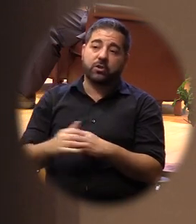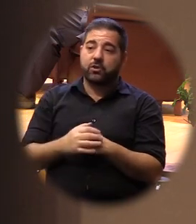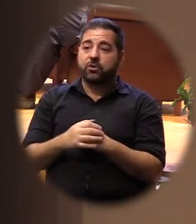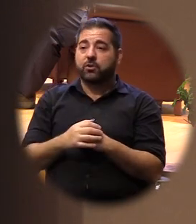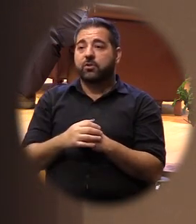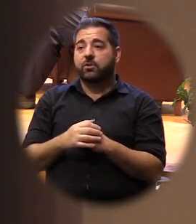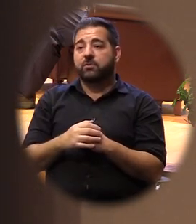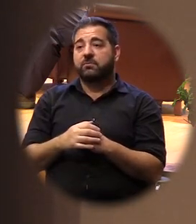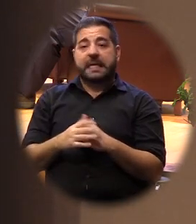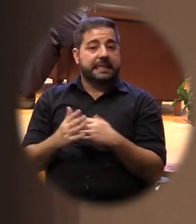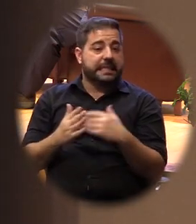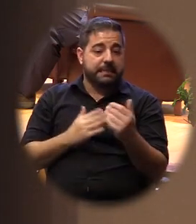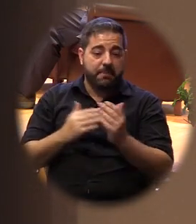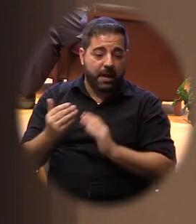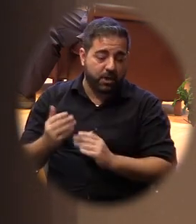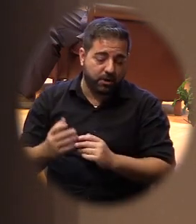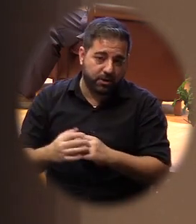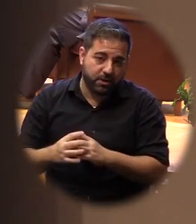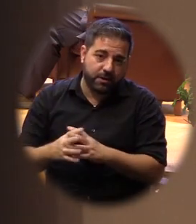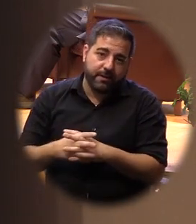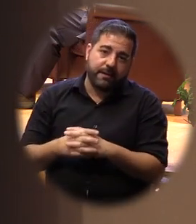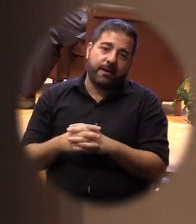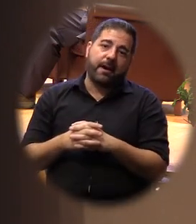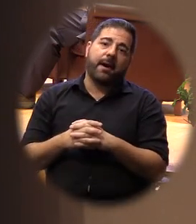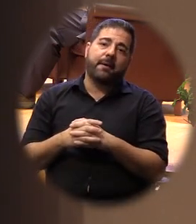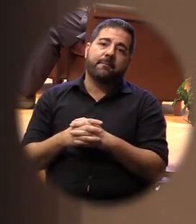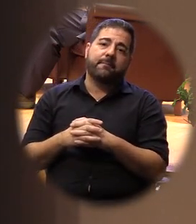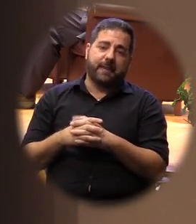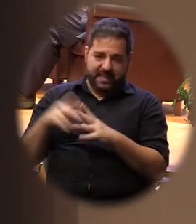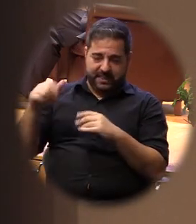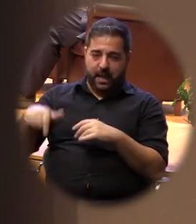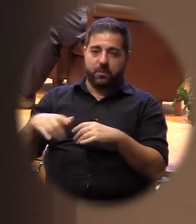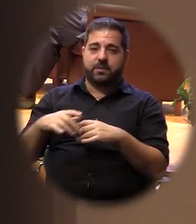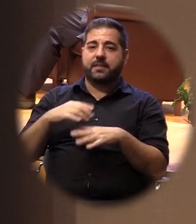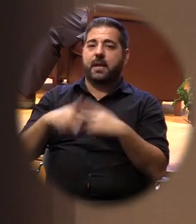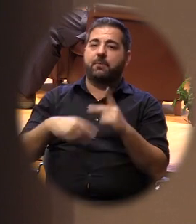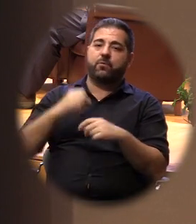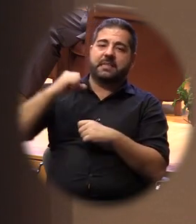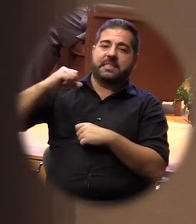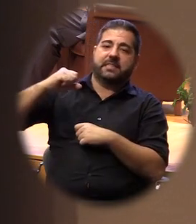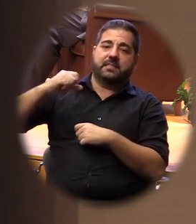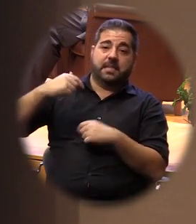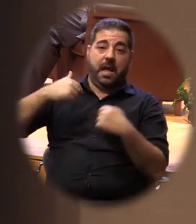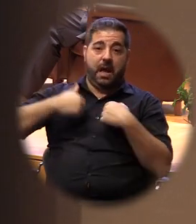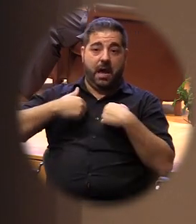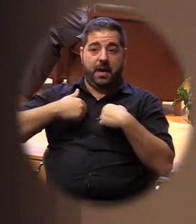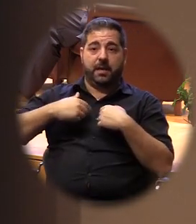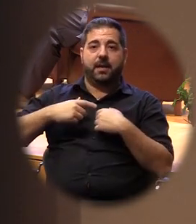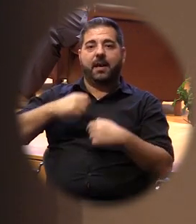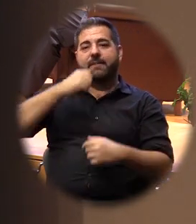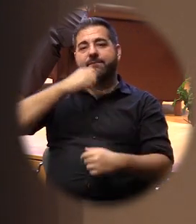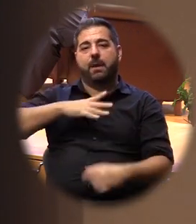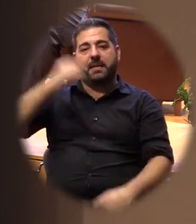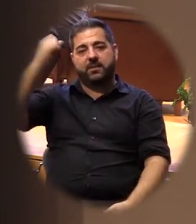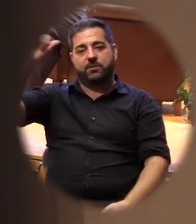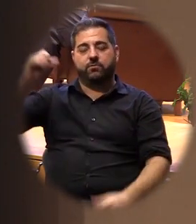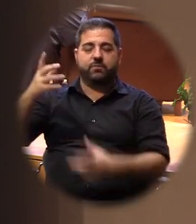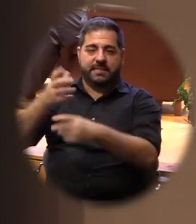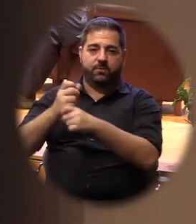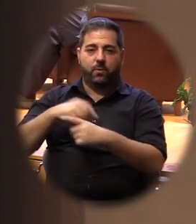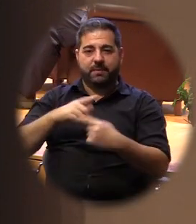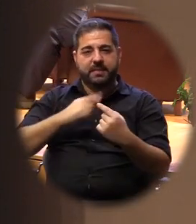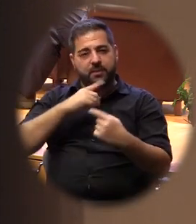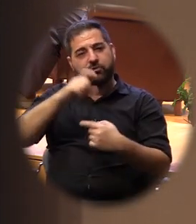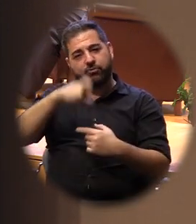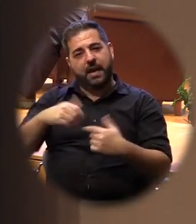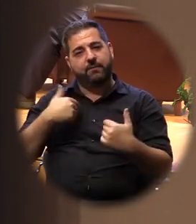um and it didn't matter and this was a resistance you know I and others feminists received when we started saying there